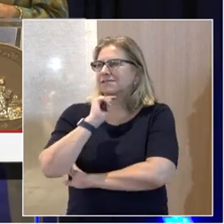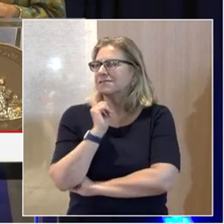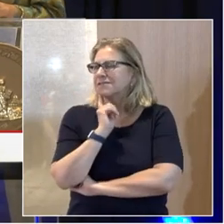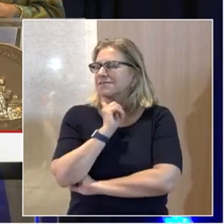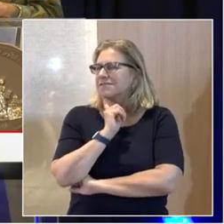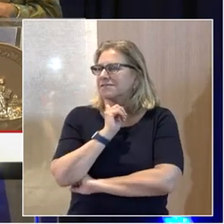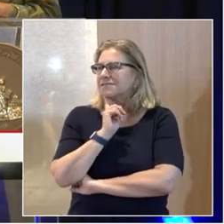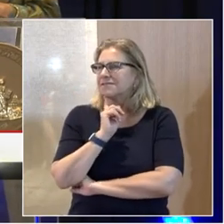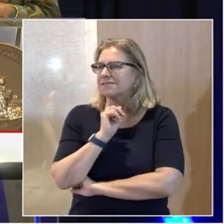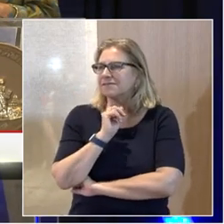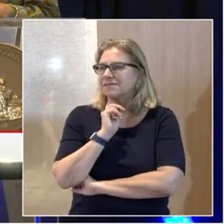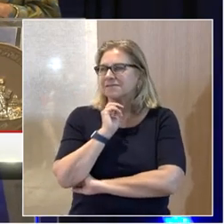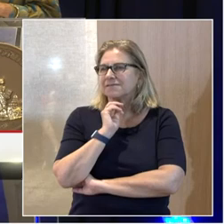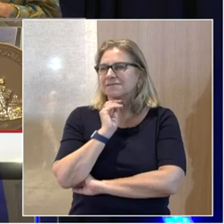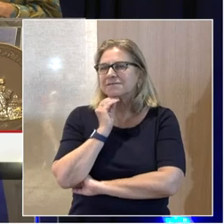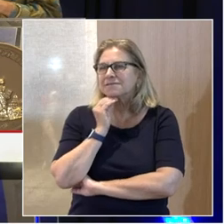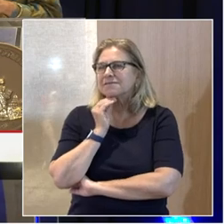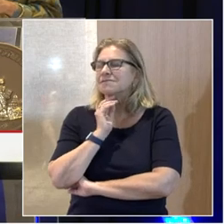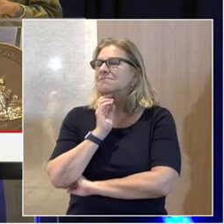Say that again.